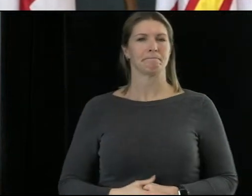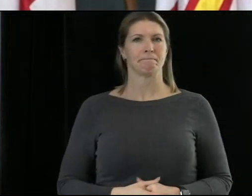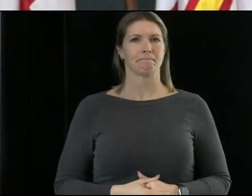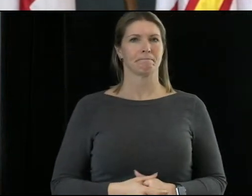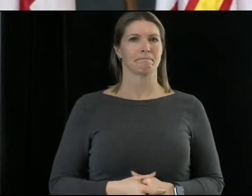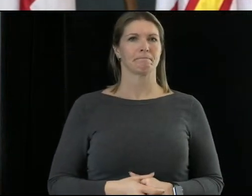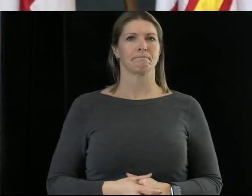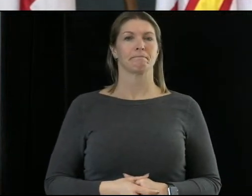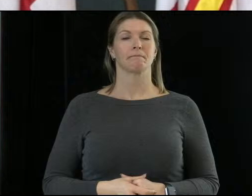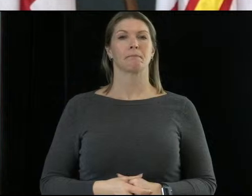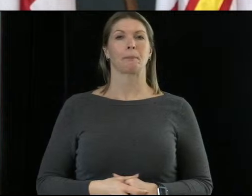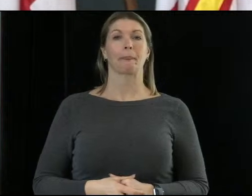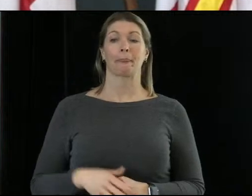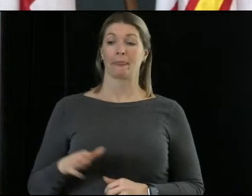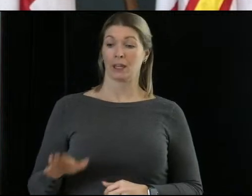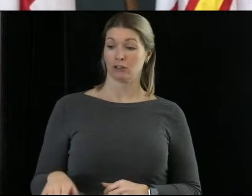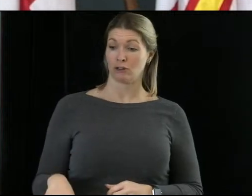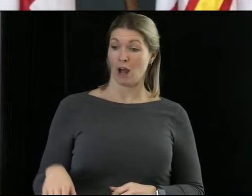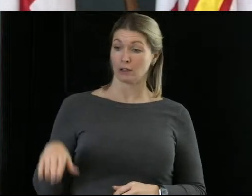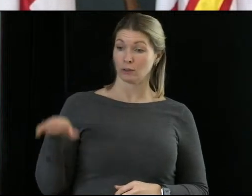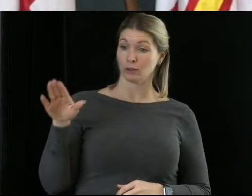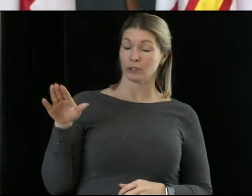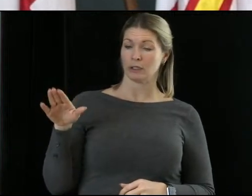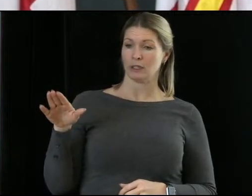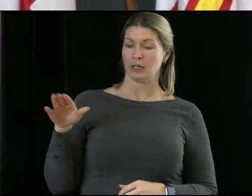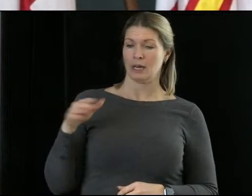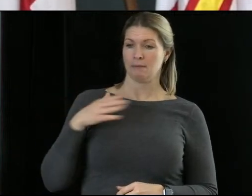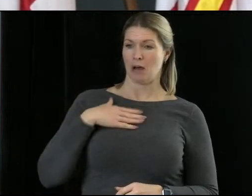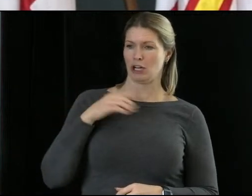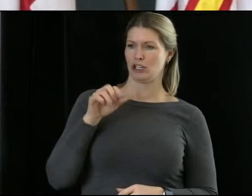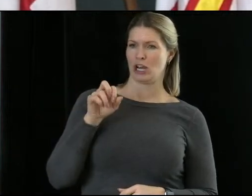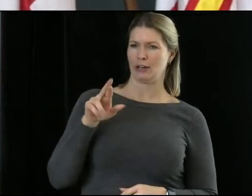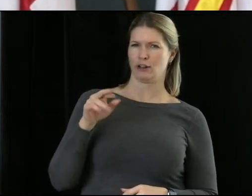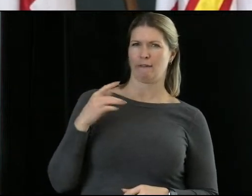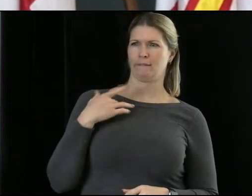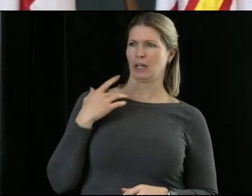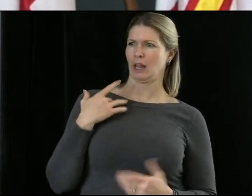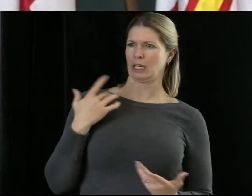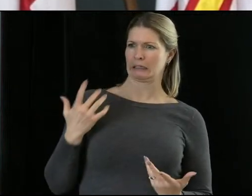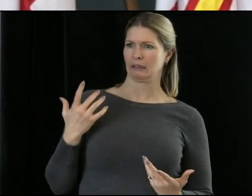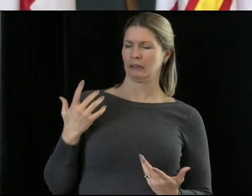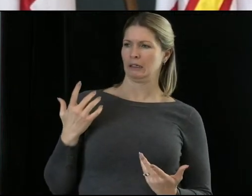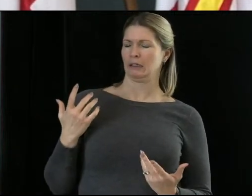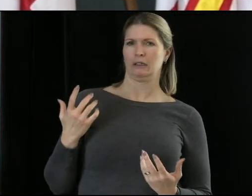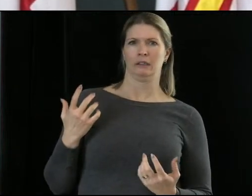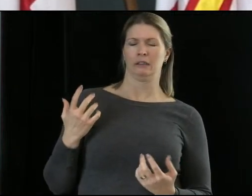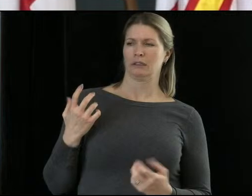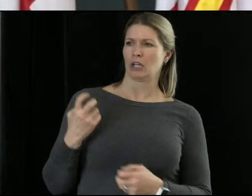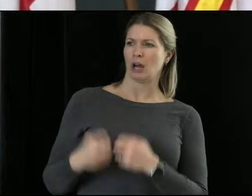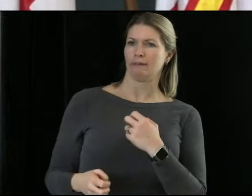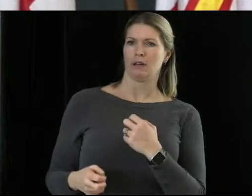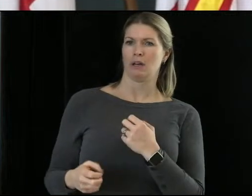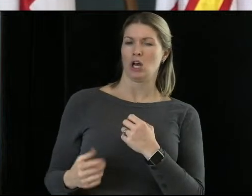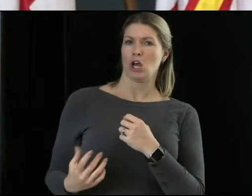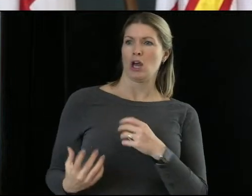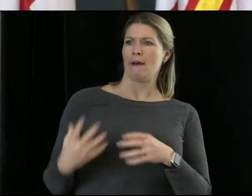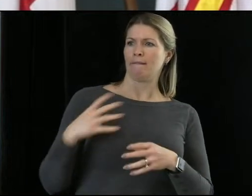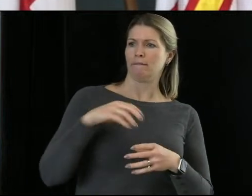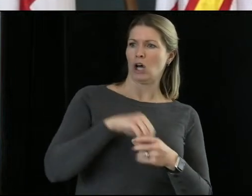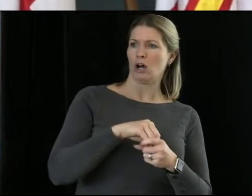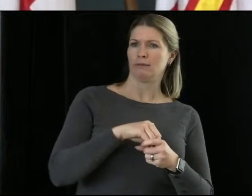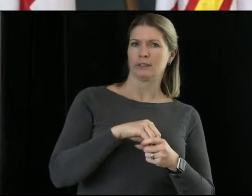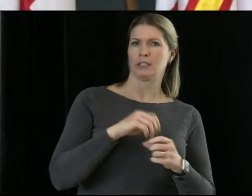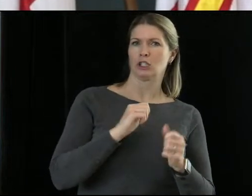Since childhood, my gender was seen as a hurdle. Participating in sports was discouraged as a girl. Wearing dresses felt